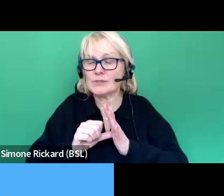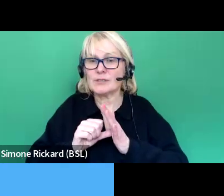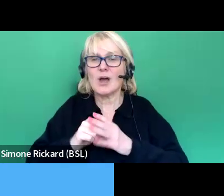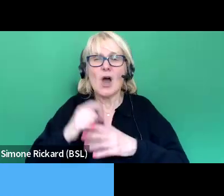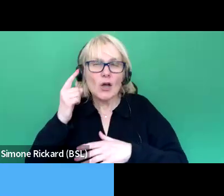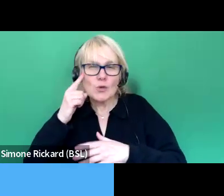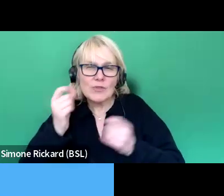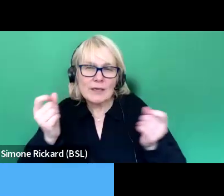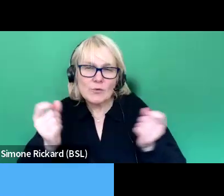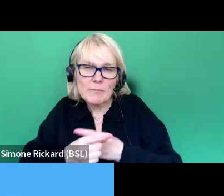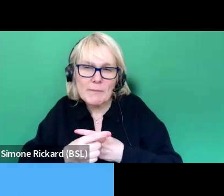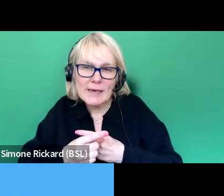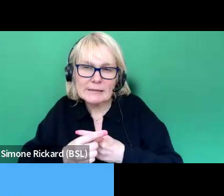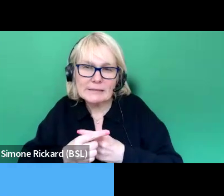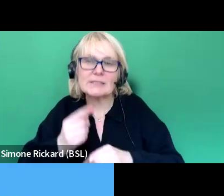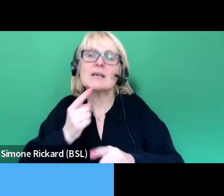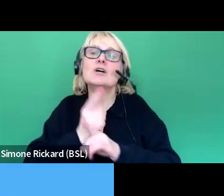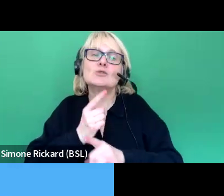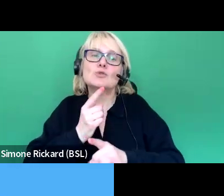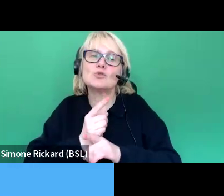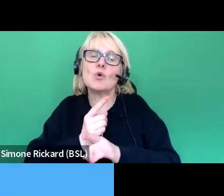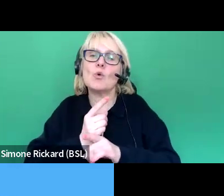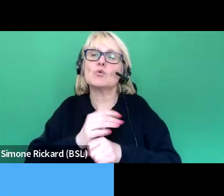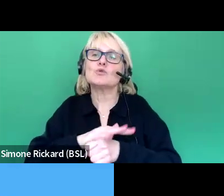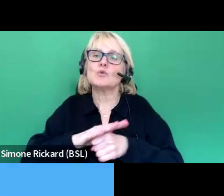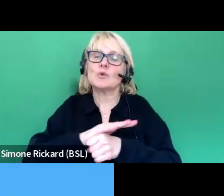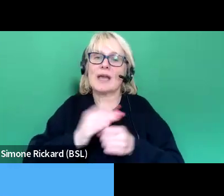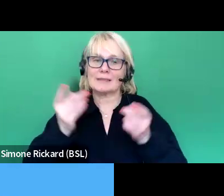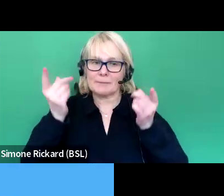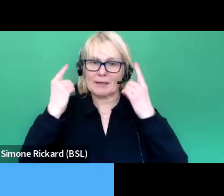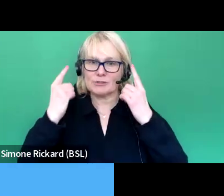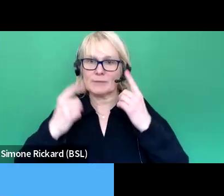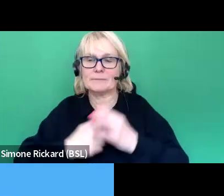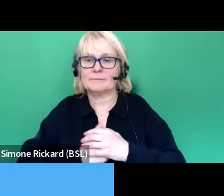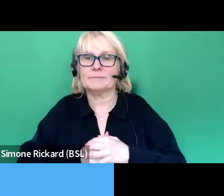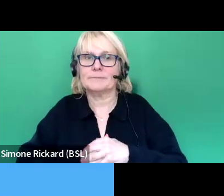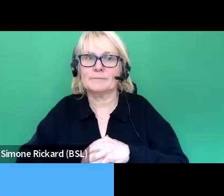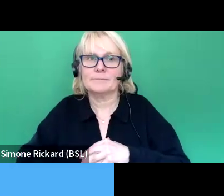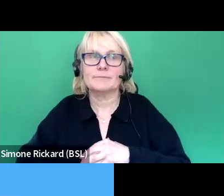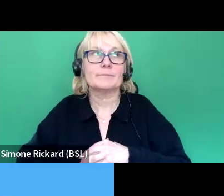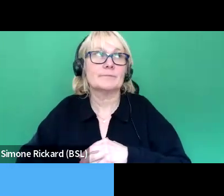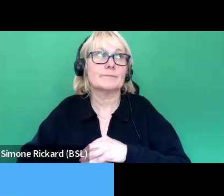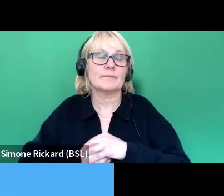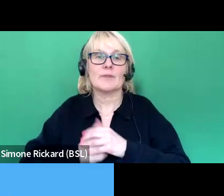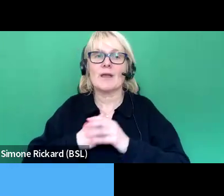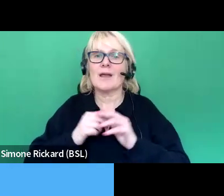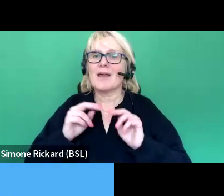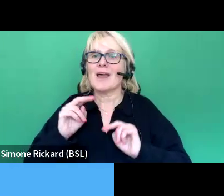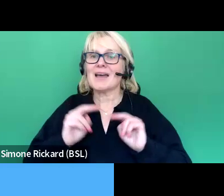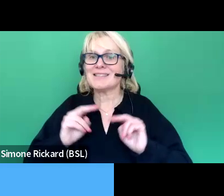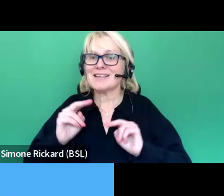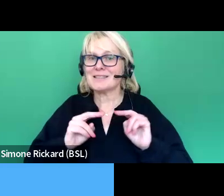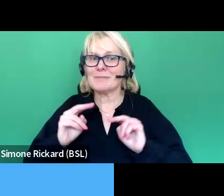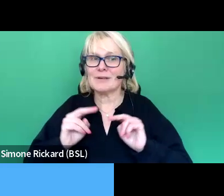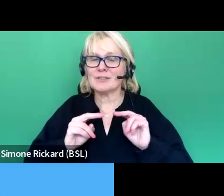you think you'll miss the deadline, talk to your case manager and ask for more time. Then the assessment.